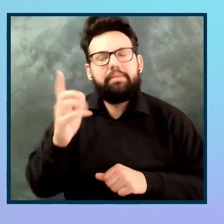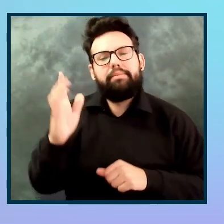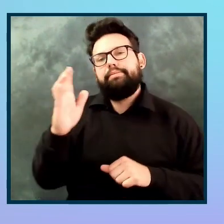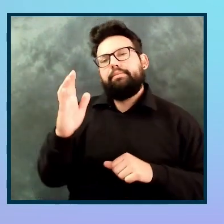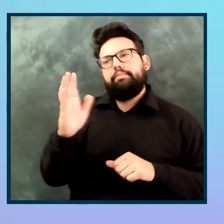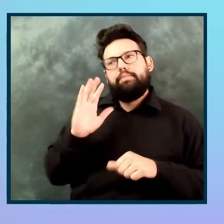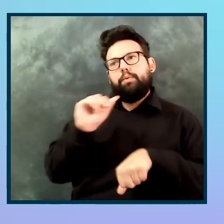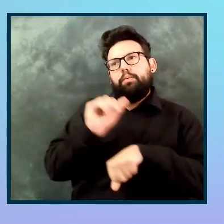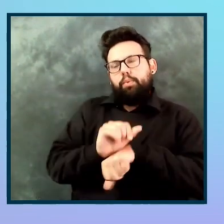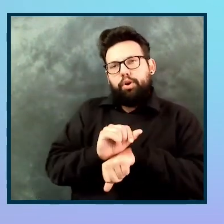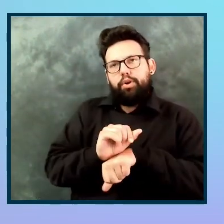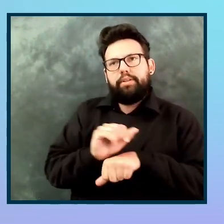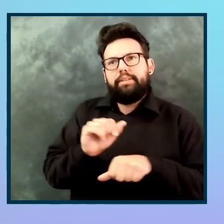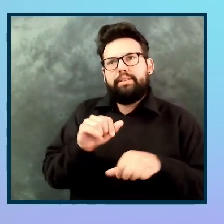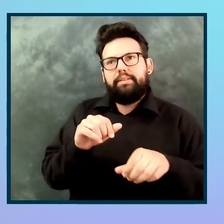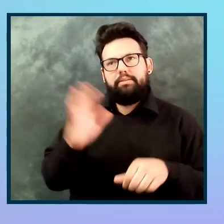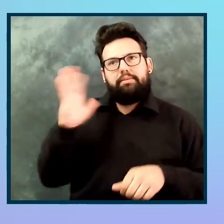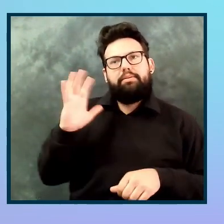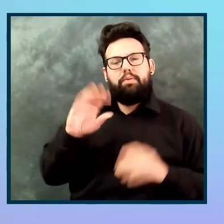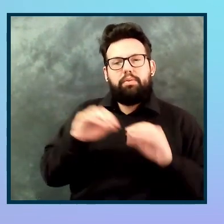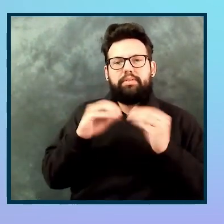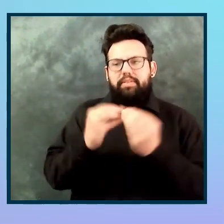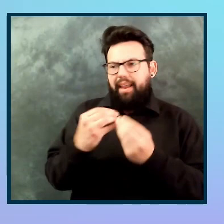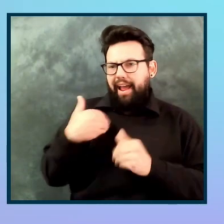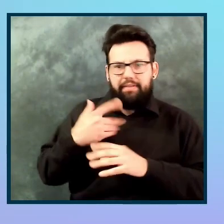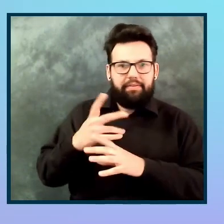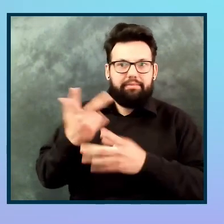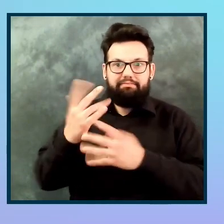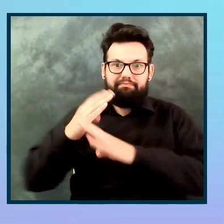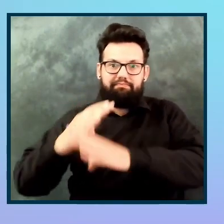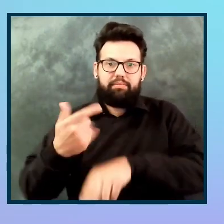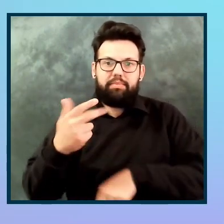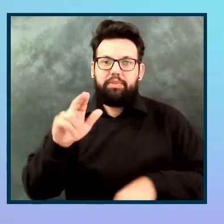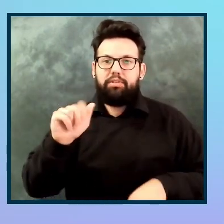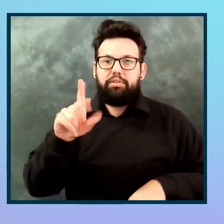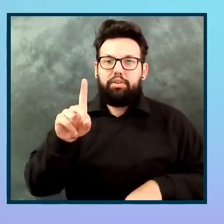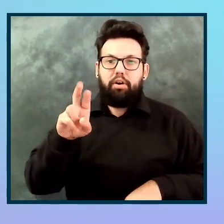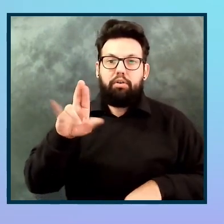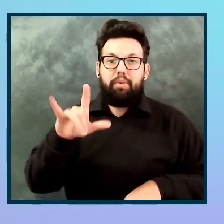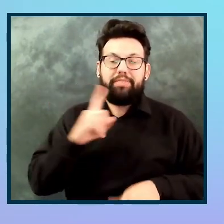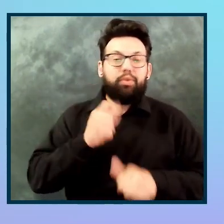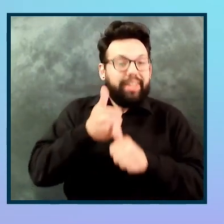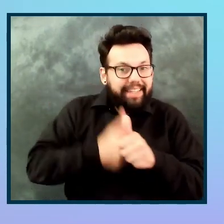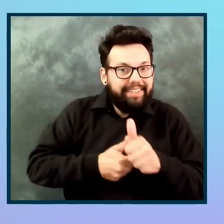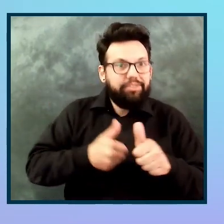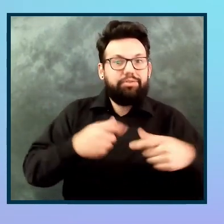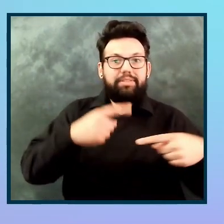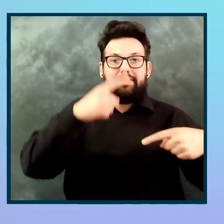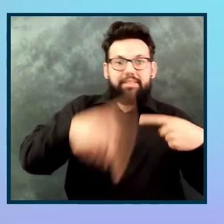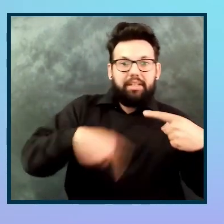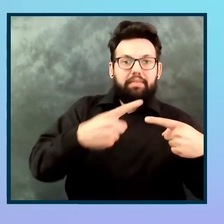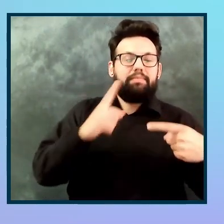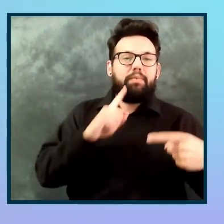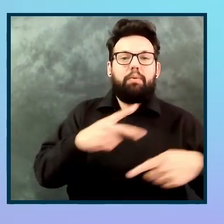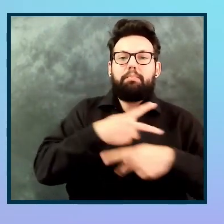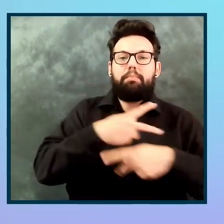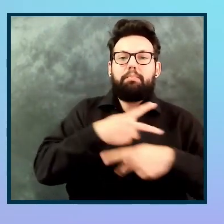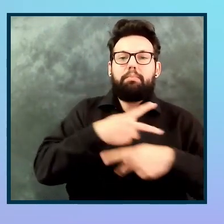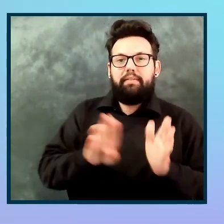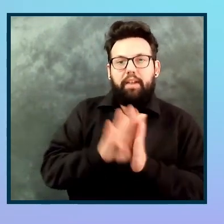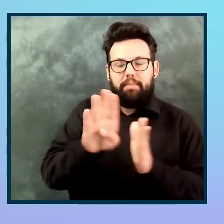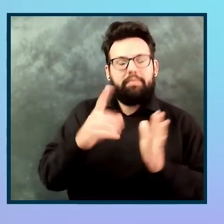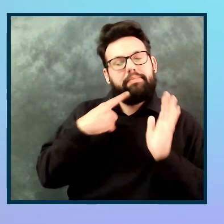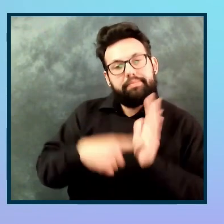have guardrails at every stage of the product development lifecycle. So before you move from stage 1 to stage 2, there has to be a